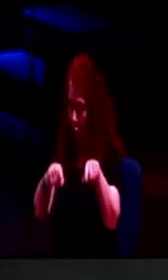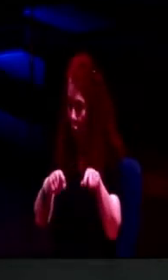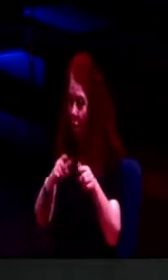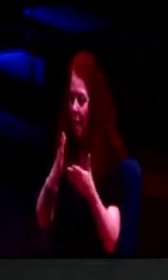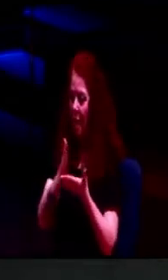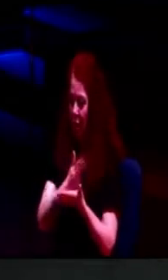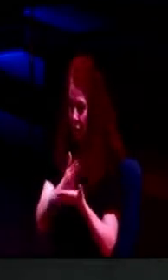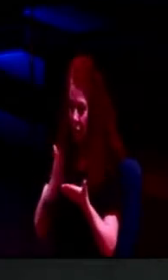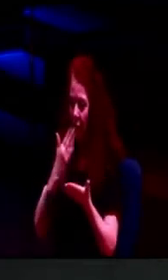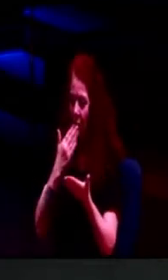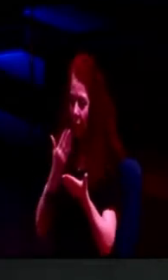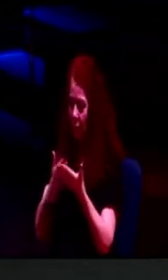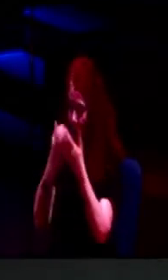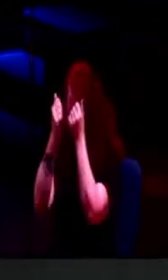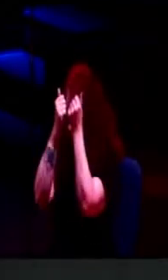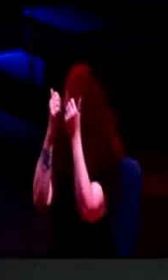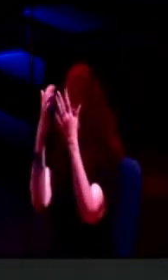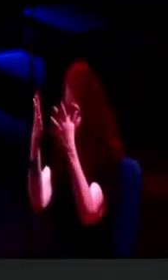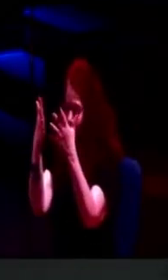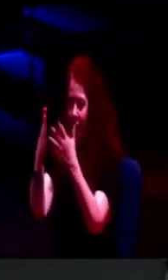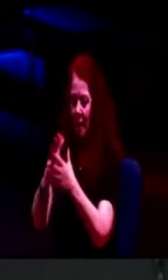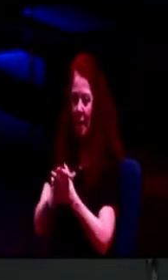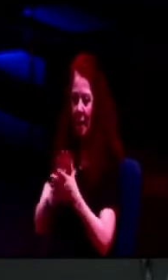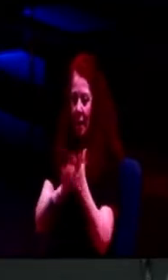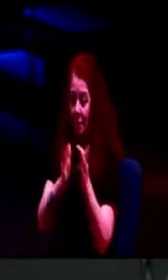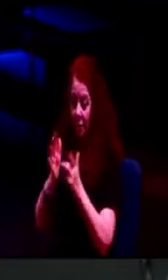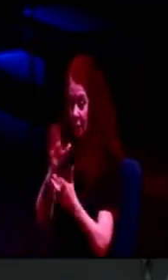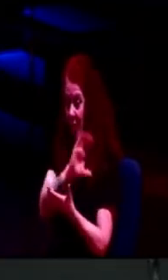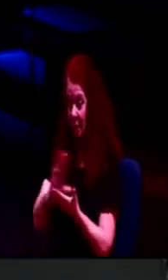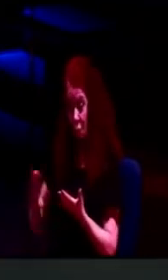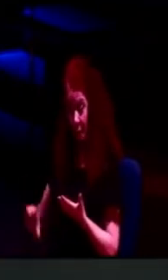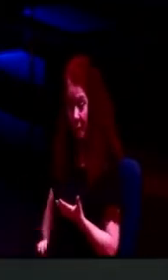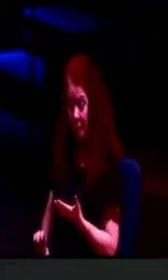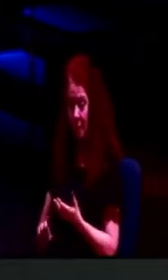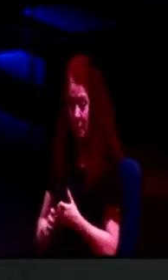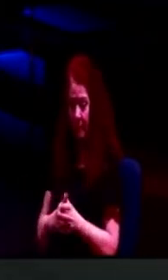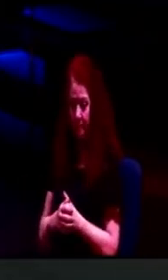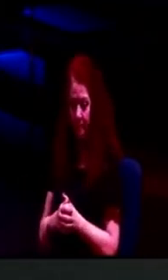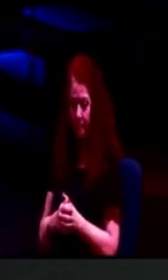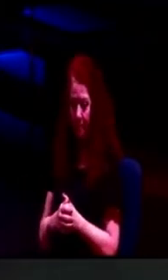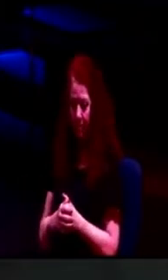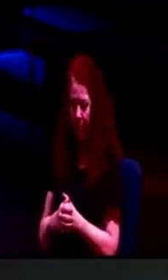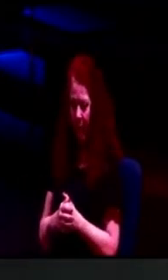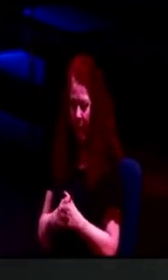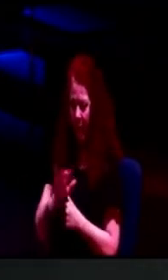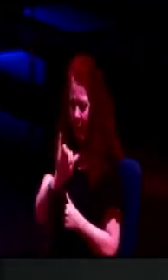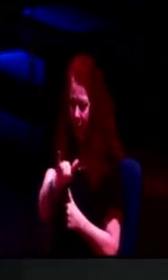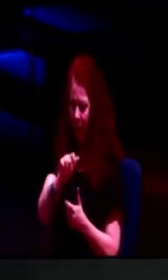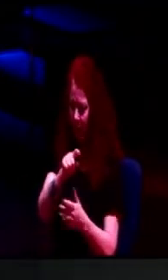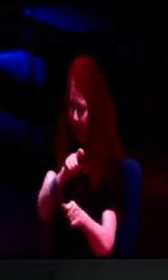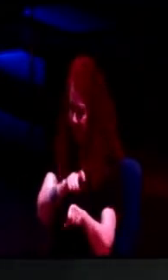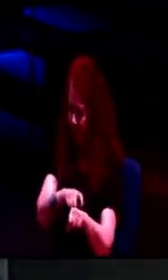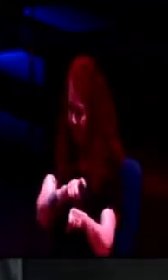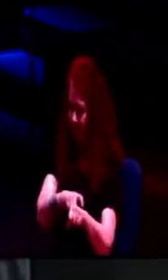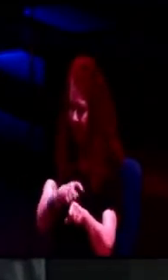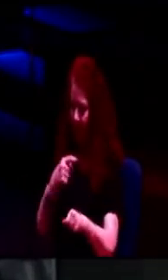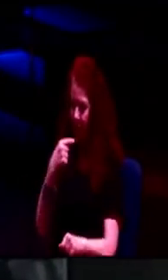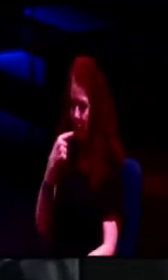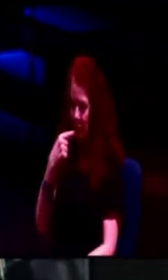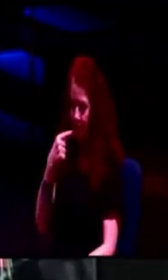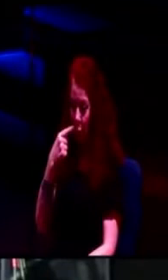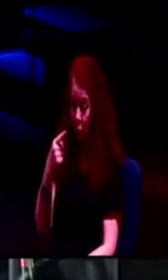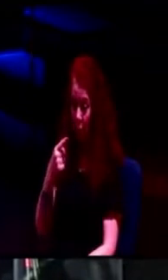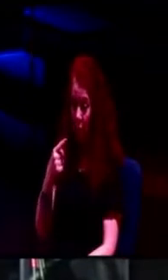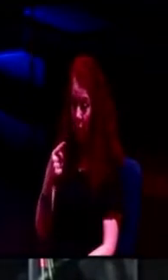share the good news in the gospel of Jesus Christ and to share this message. And during that time, he spoke